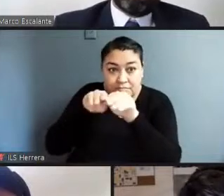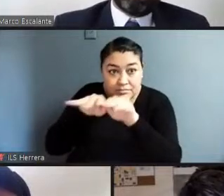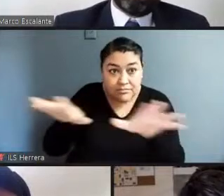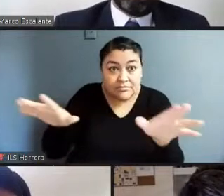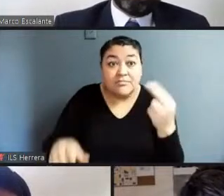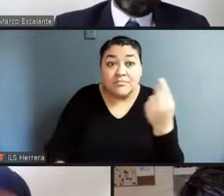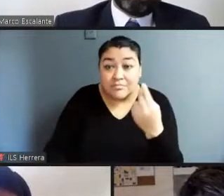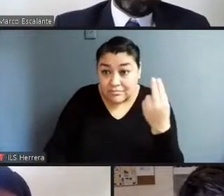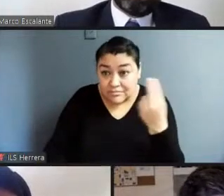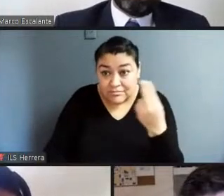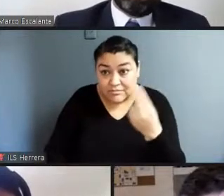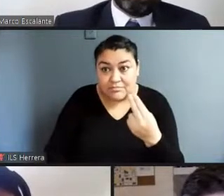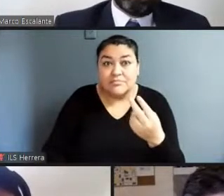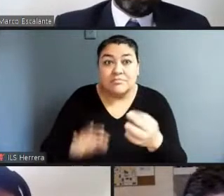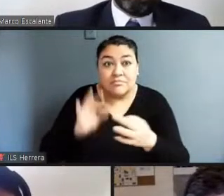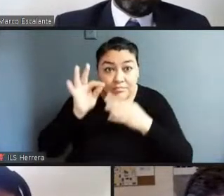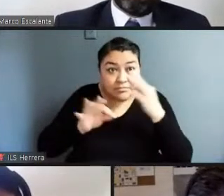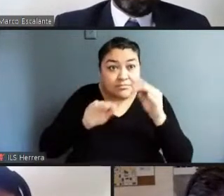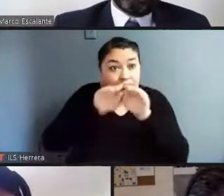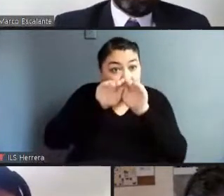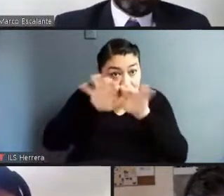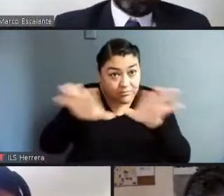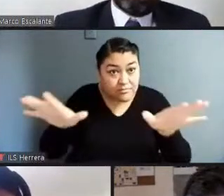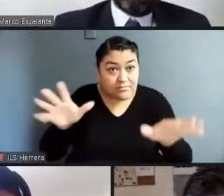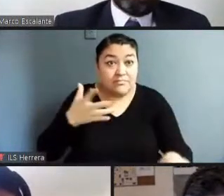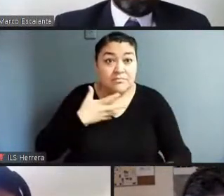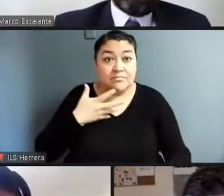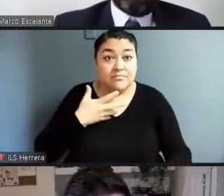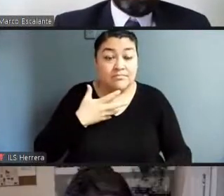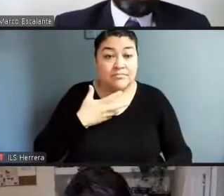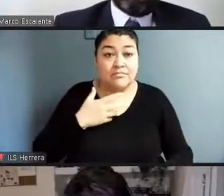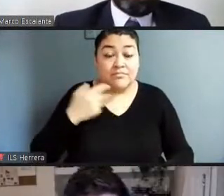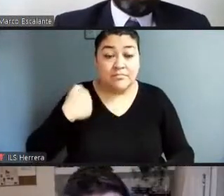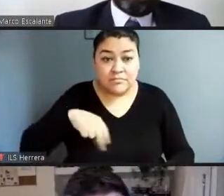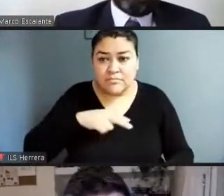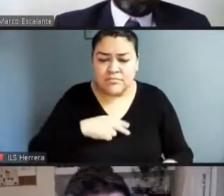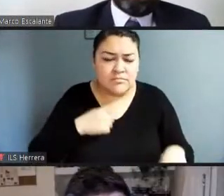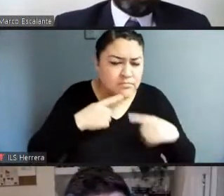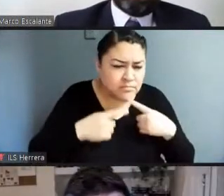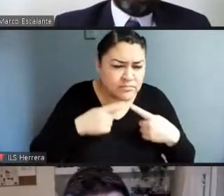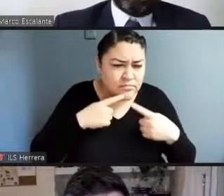in that community. So they were in charge of disseminating this kind of information.